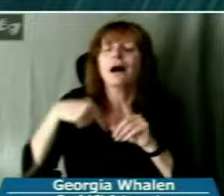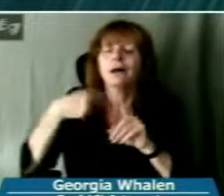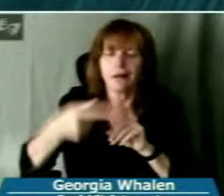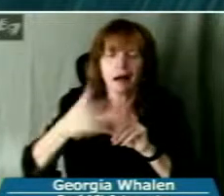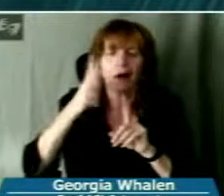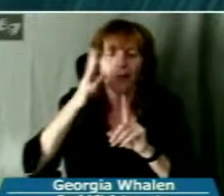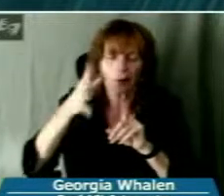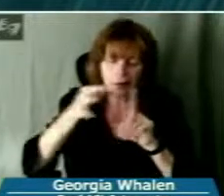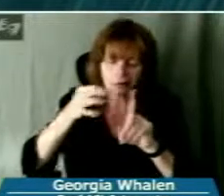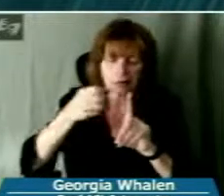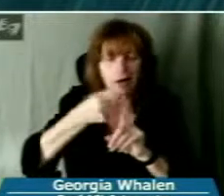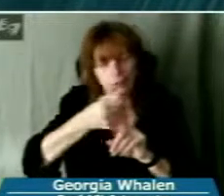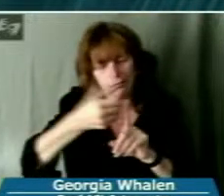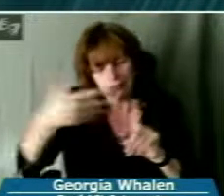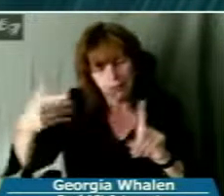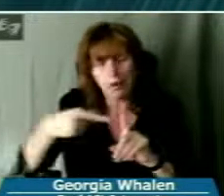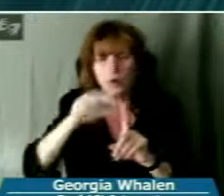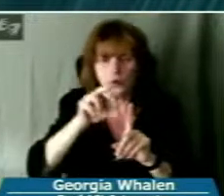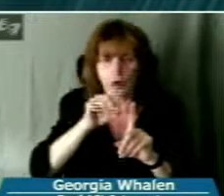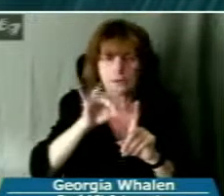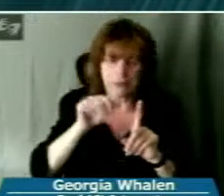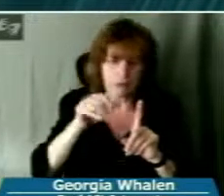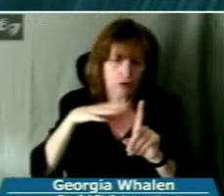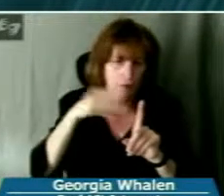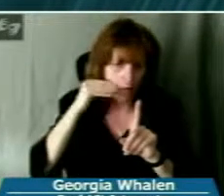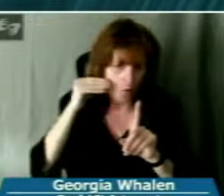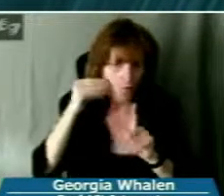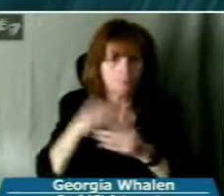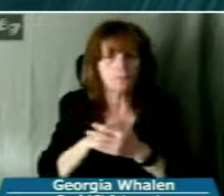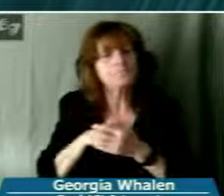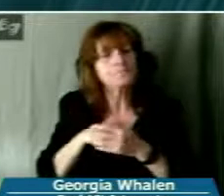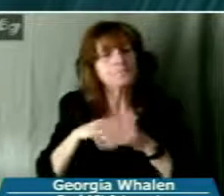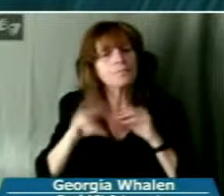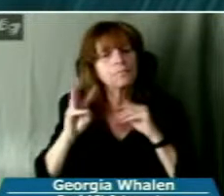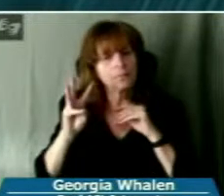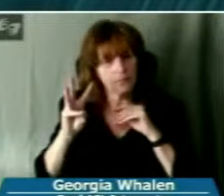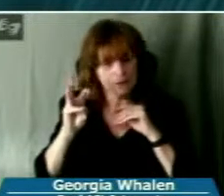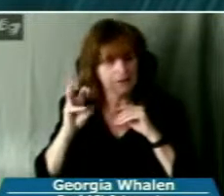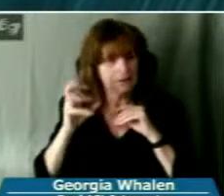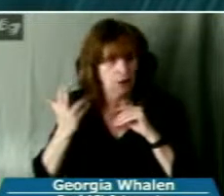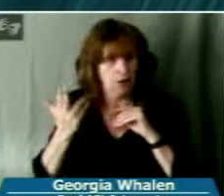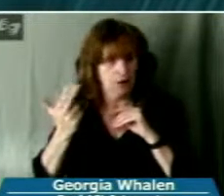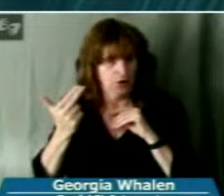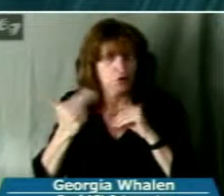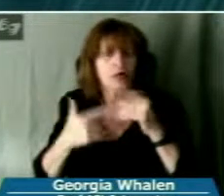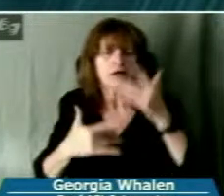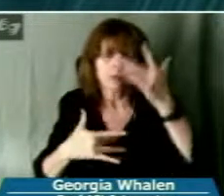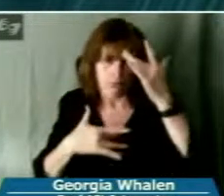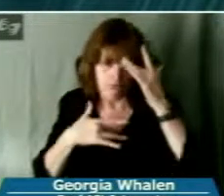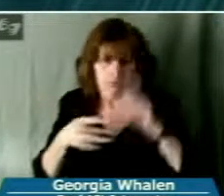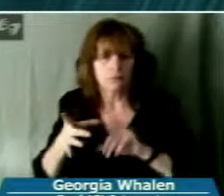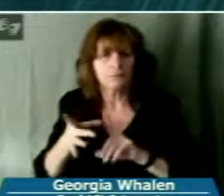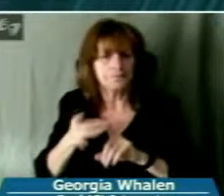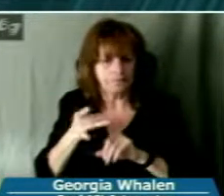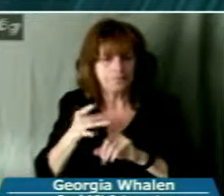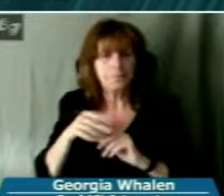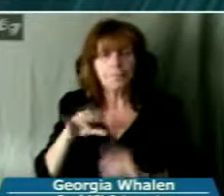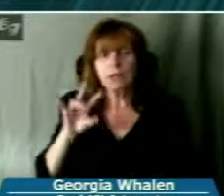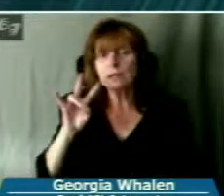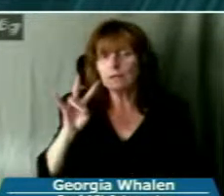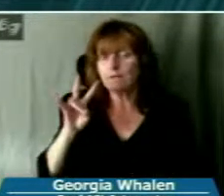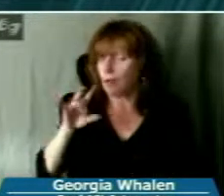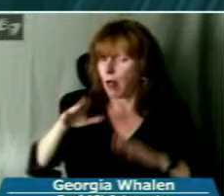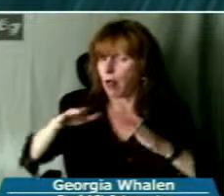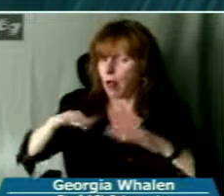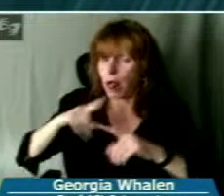So we're at 613 cases today as of 9 a.m. and that's 606 lab confirmed, 7 probable. Of